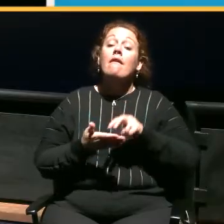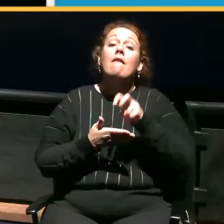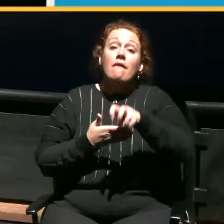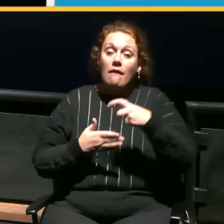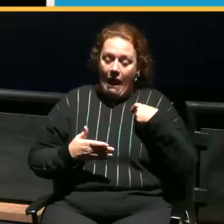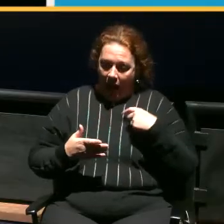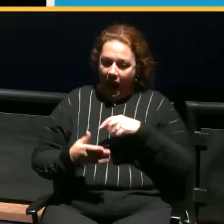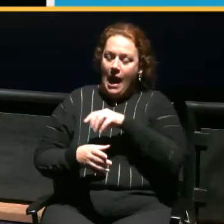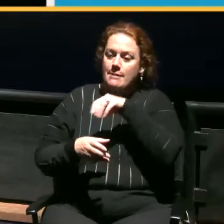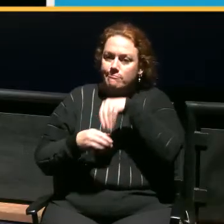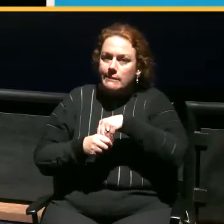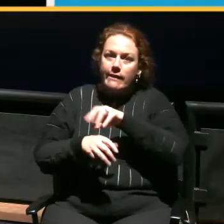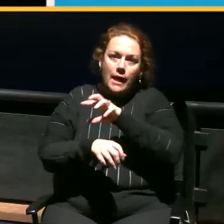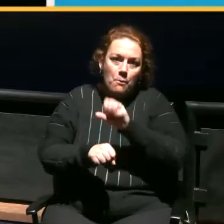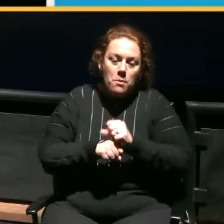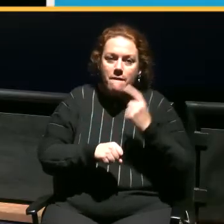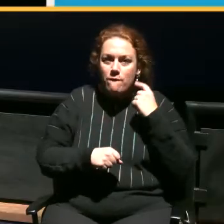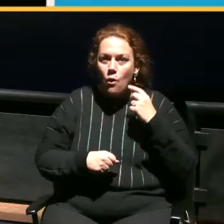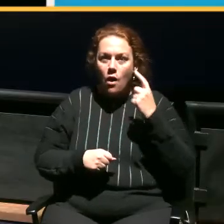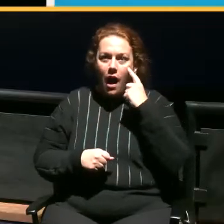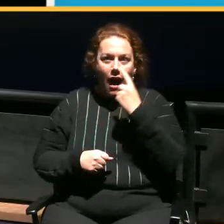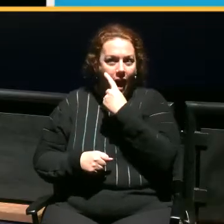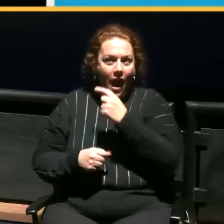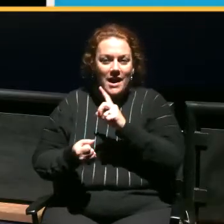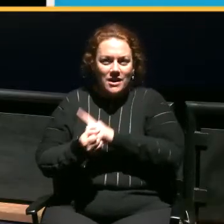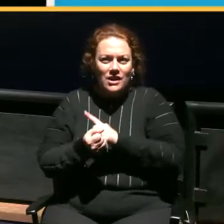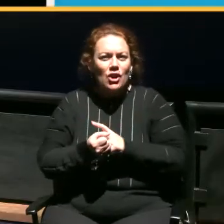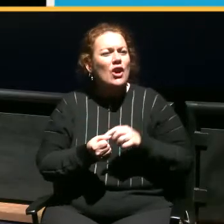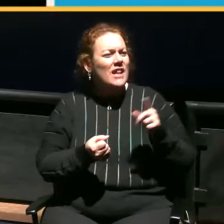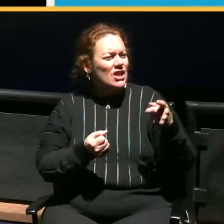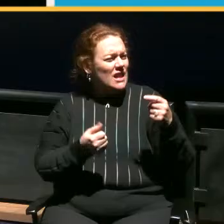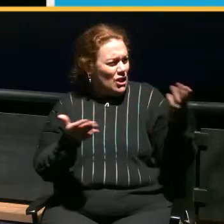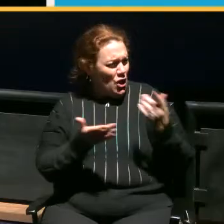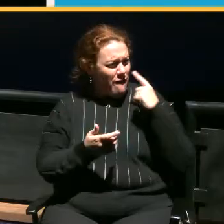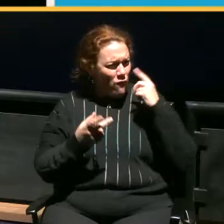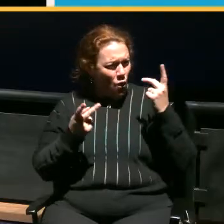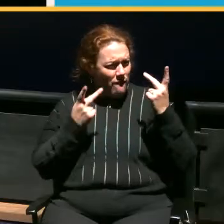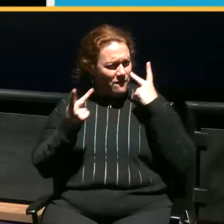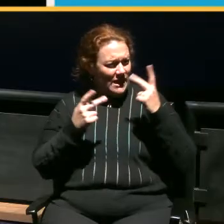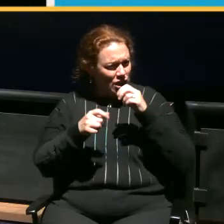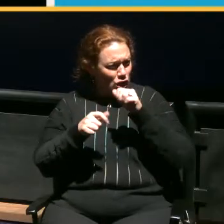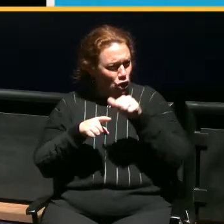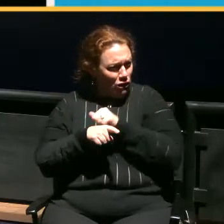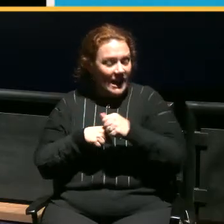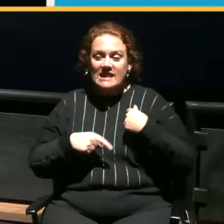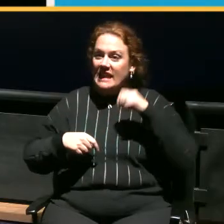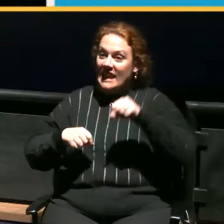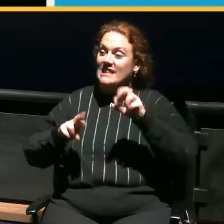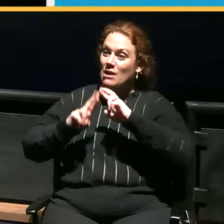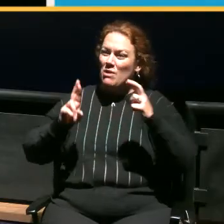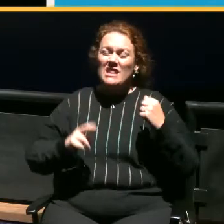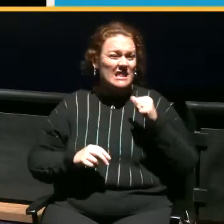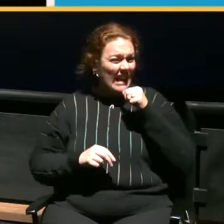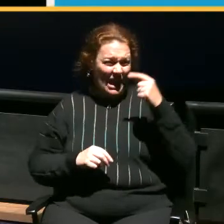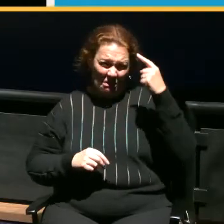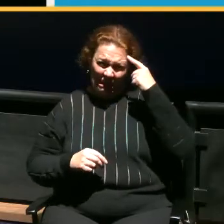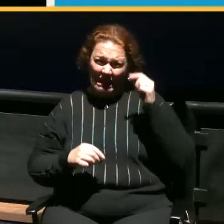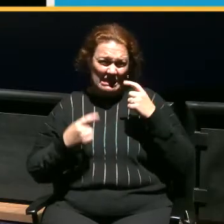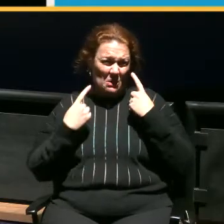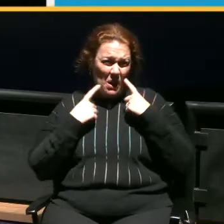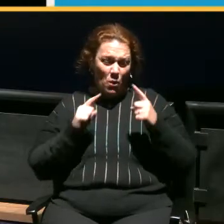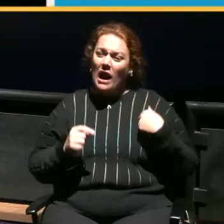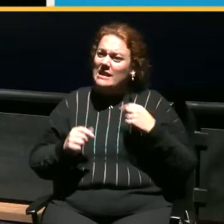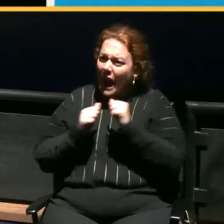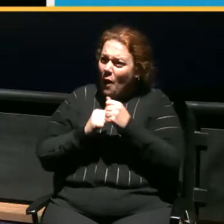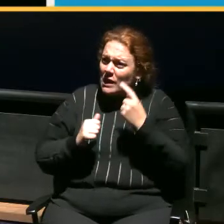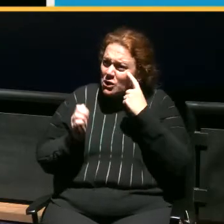the optometrist walks in, and she looks at me and she says, "You're here for vision training?" And I'm like, "Yes, I'm ready to go." And she says, "I don't think it's going to work." I go, "How could you